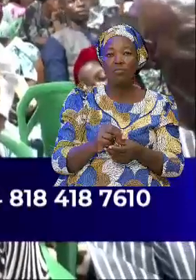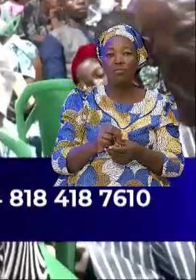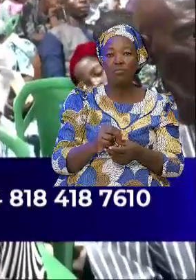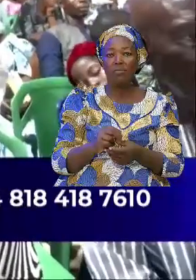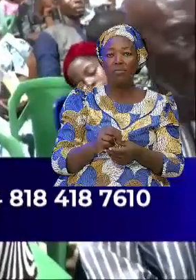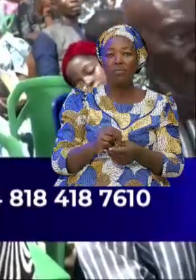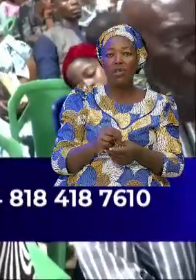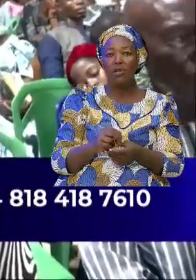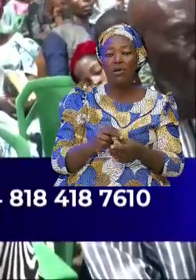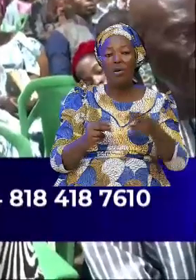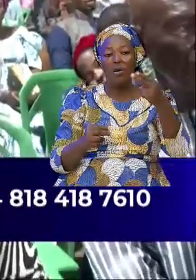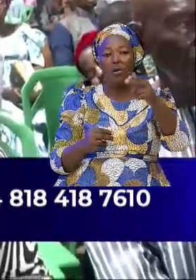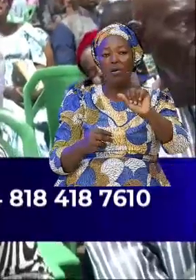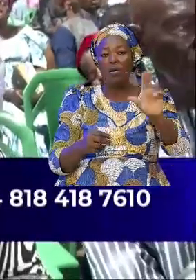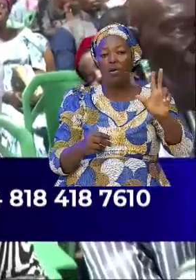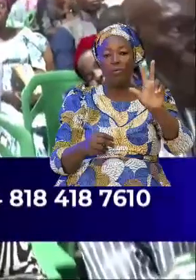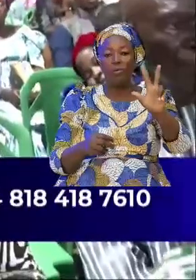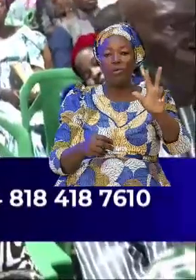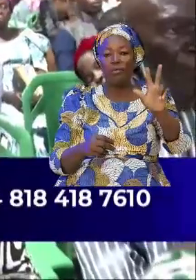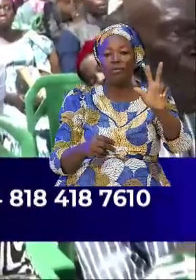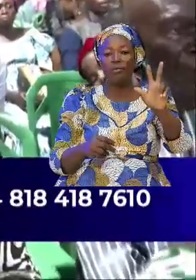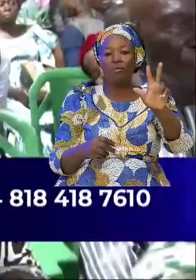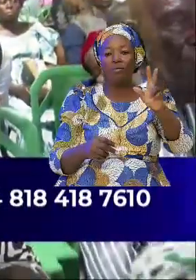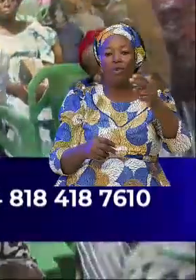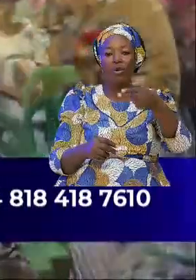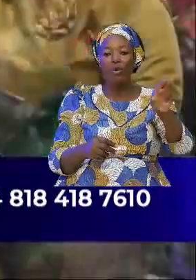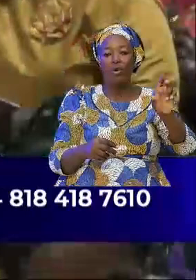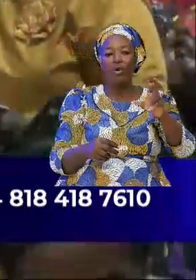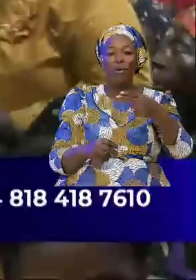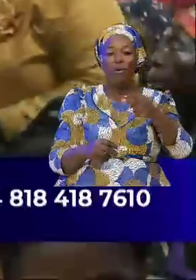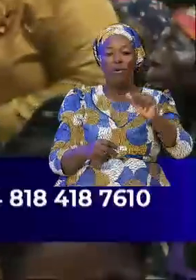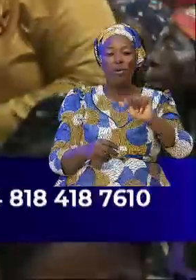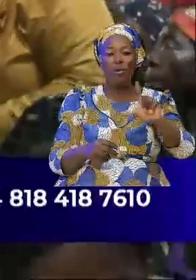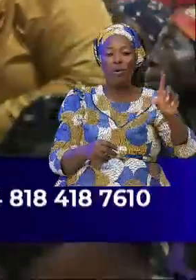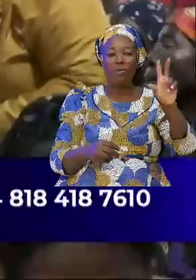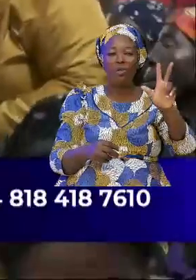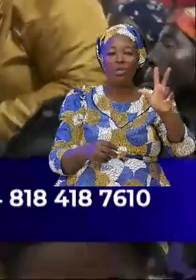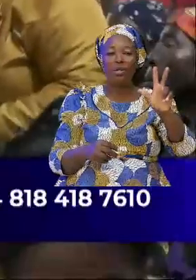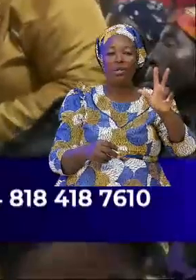being attended to here. So let them finish.